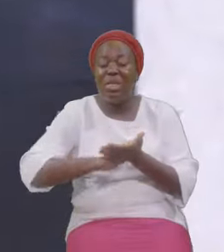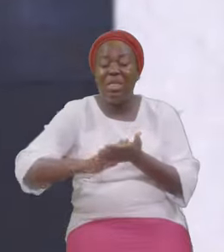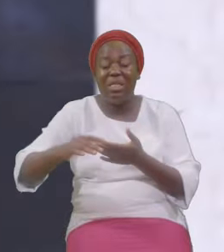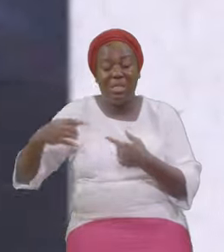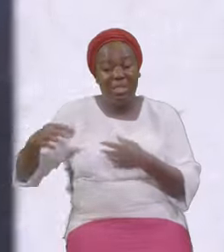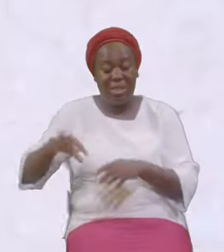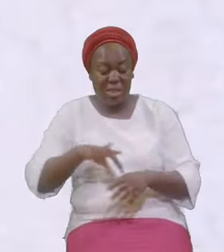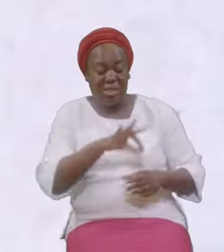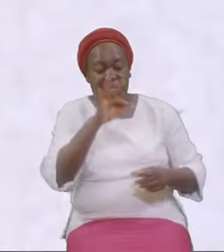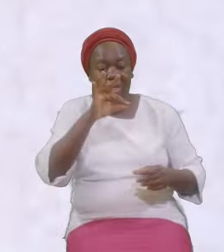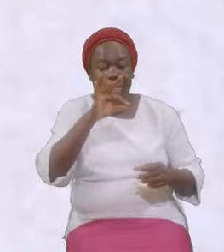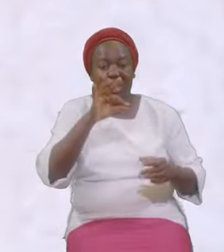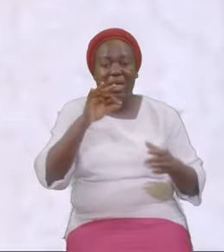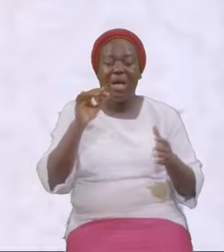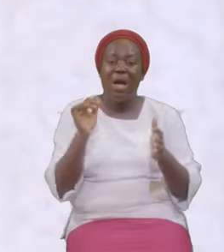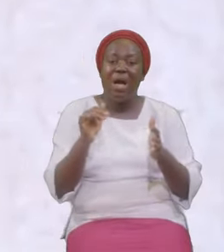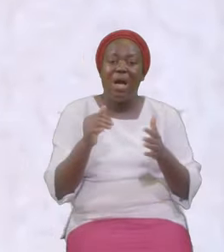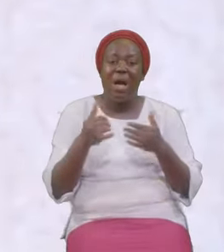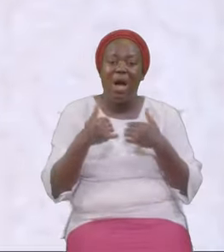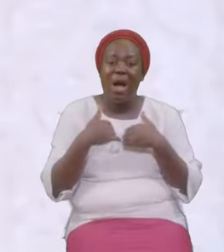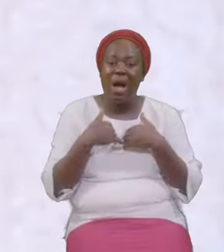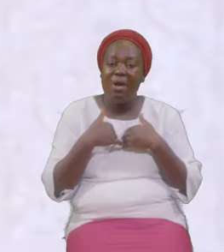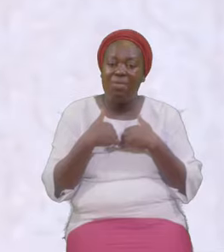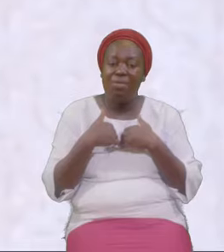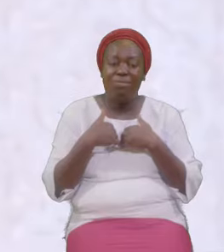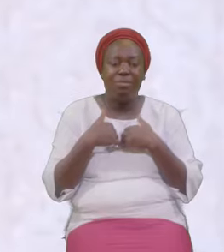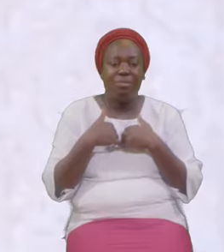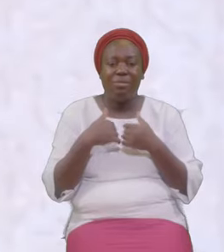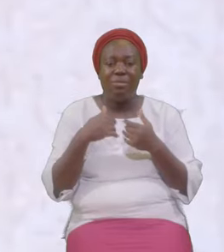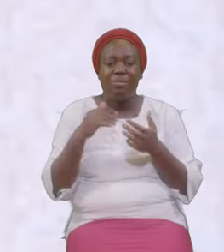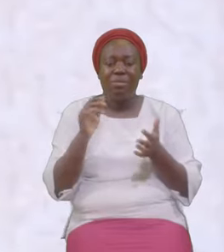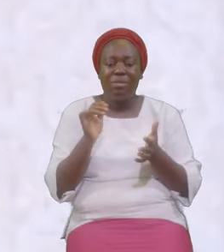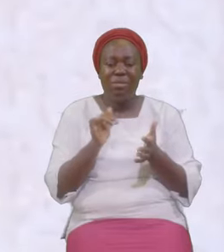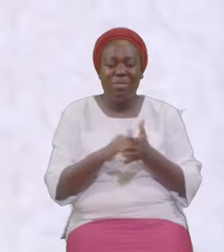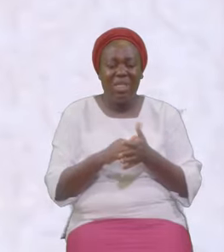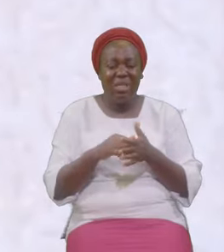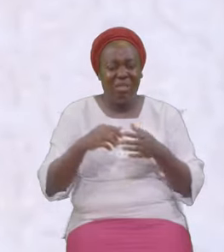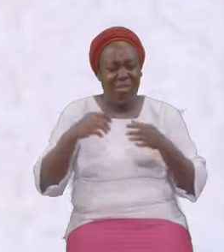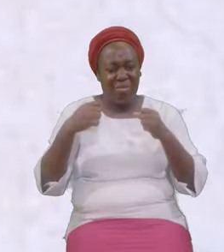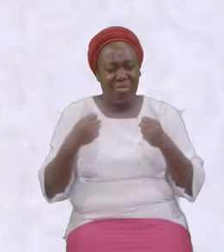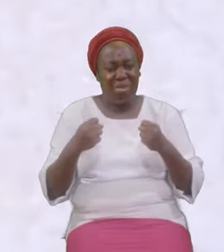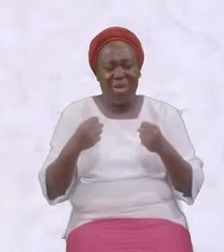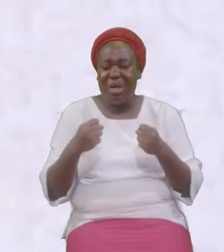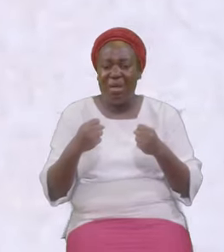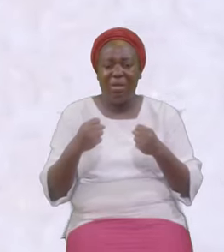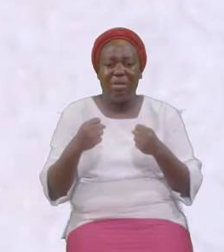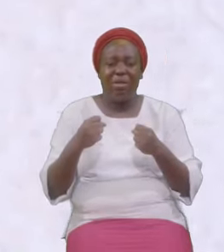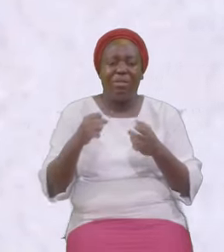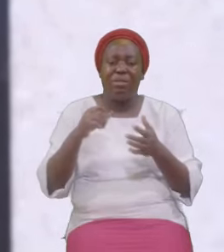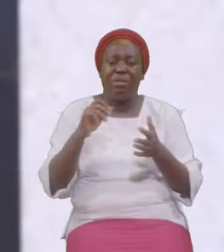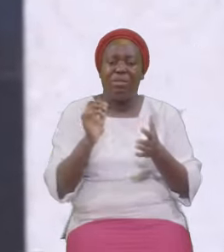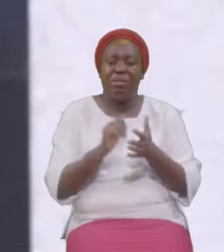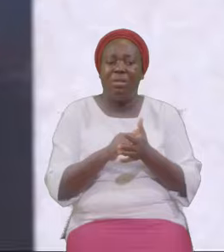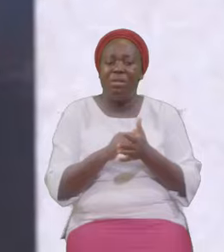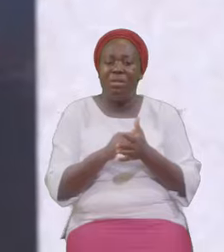such extra sensitive power, extra sensory power. They